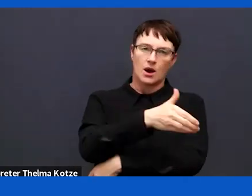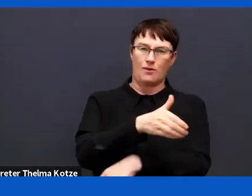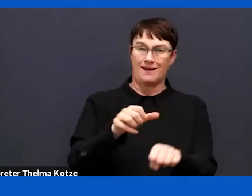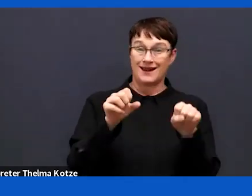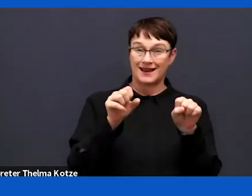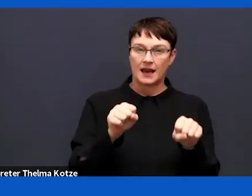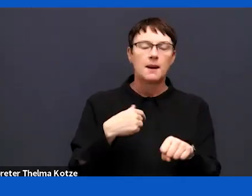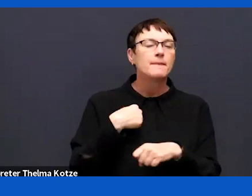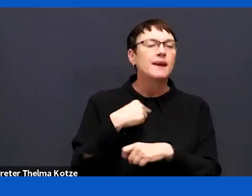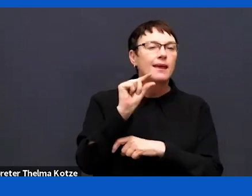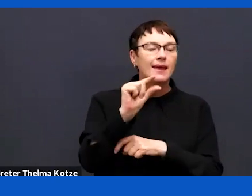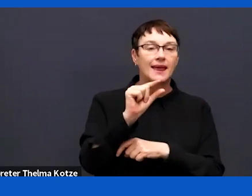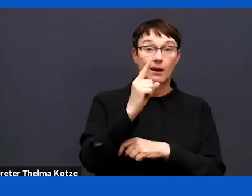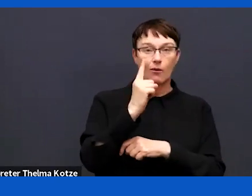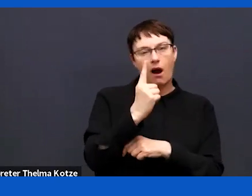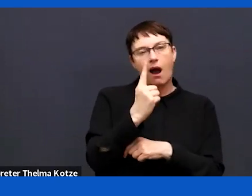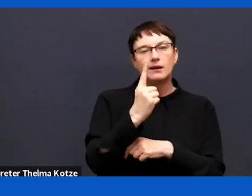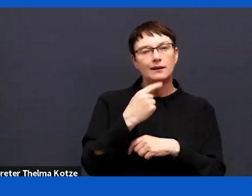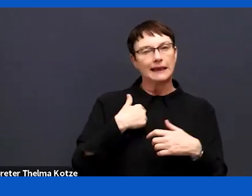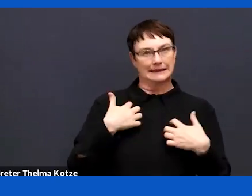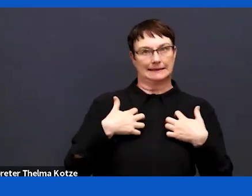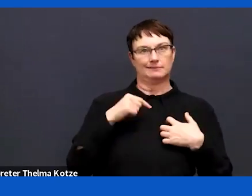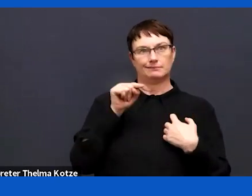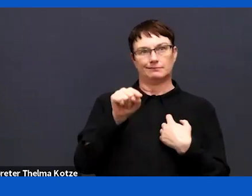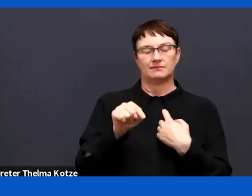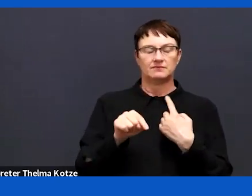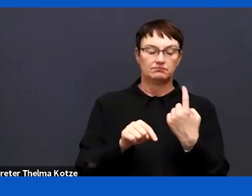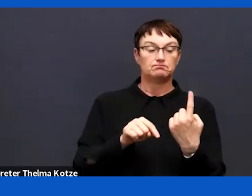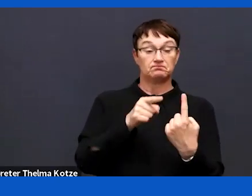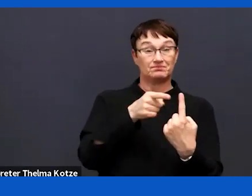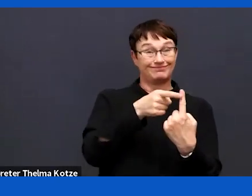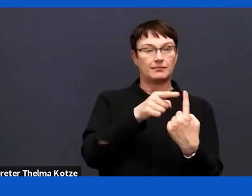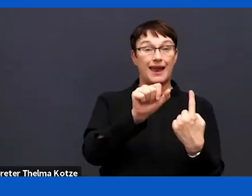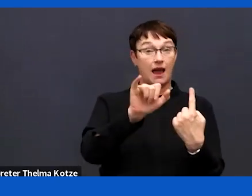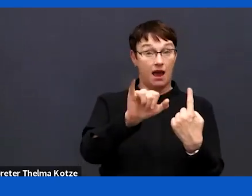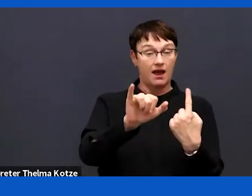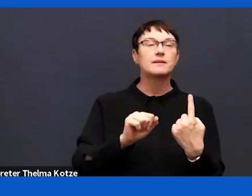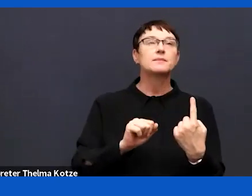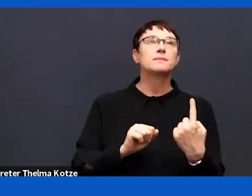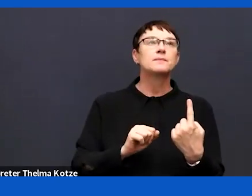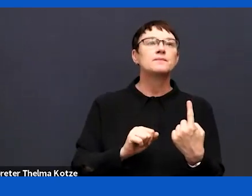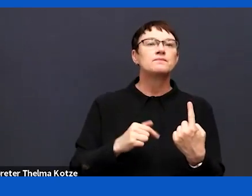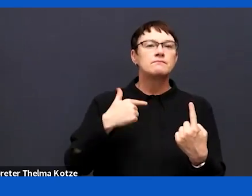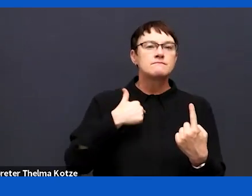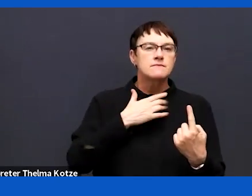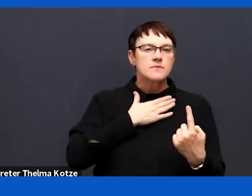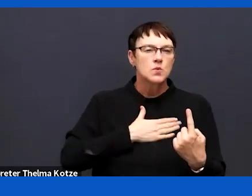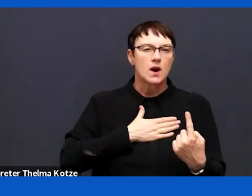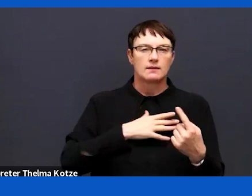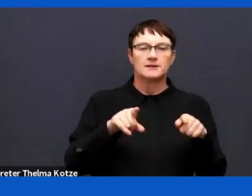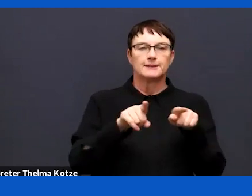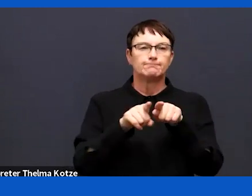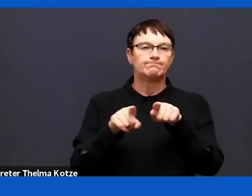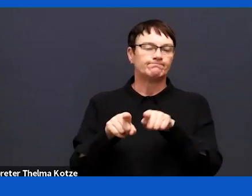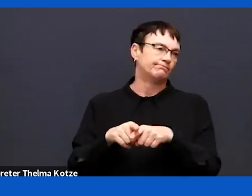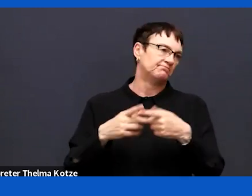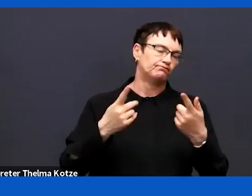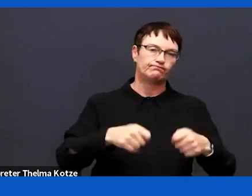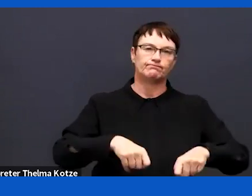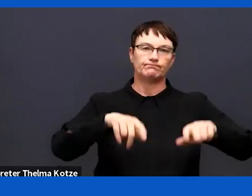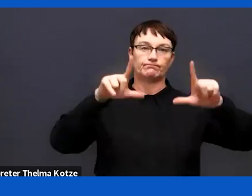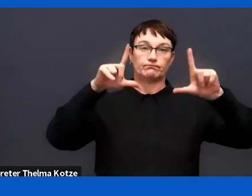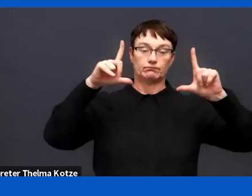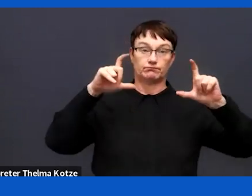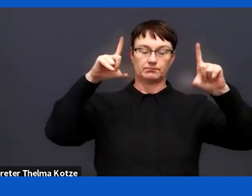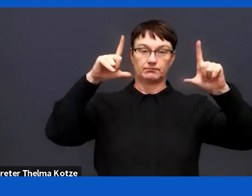is using AI as a way to find out more about an image. If you're blind on the web, what we do today